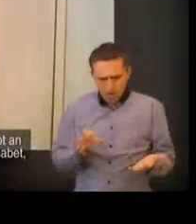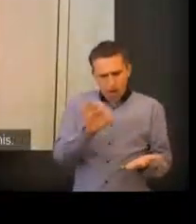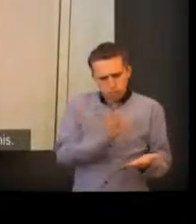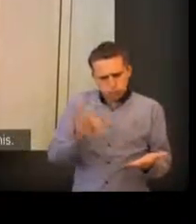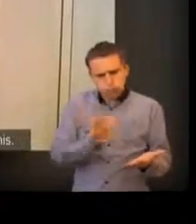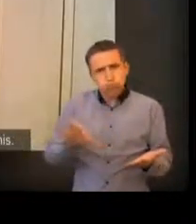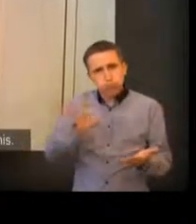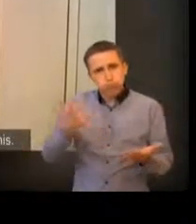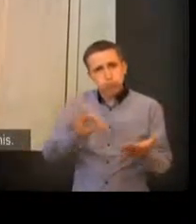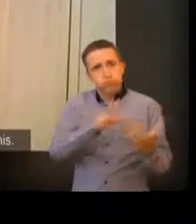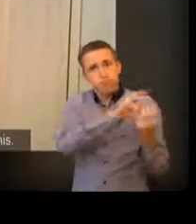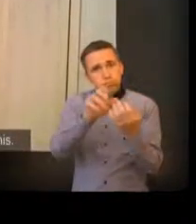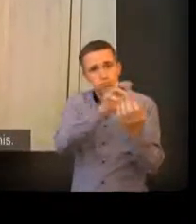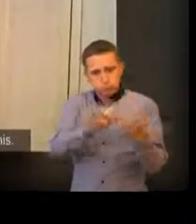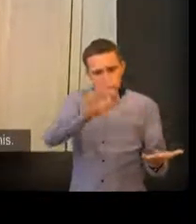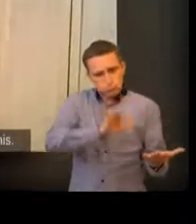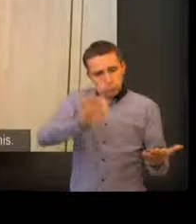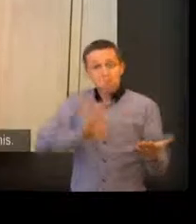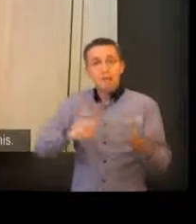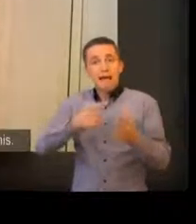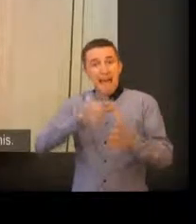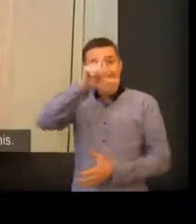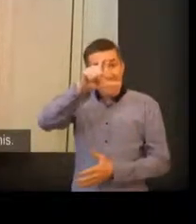well, I think that's probably quite good.